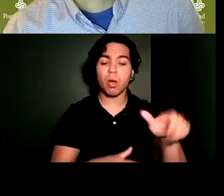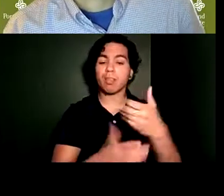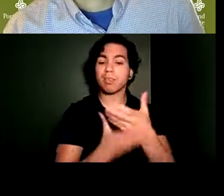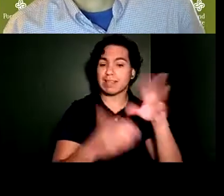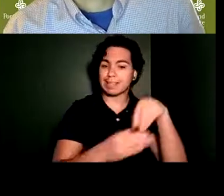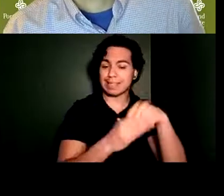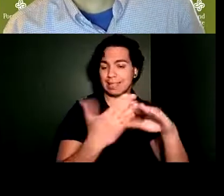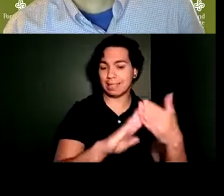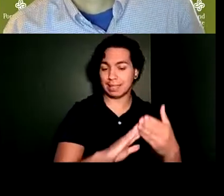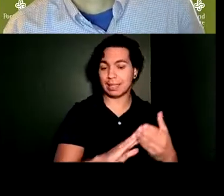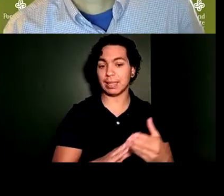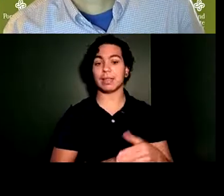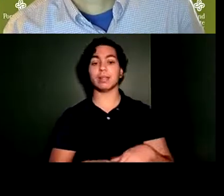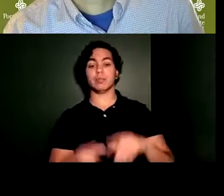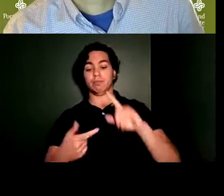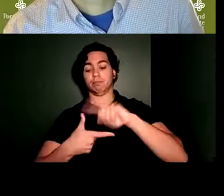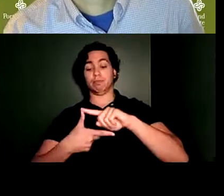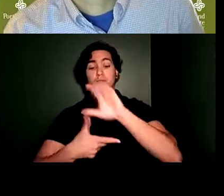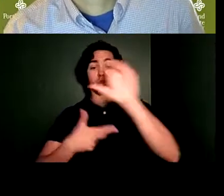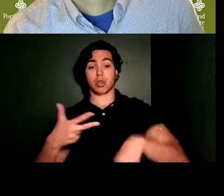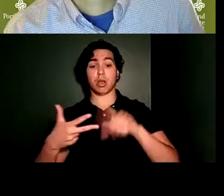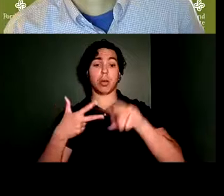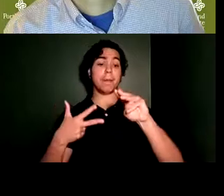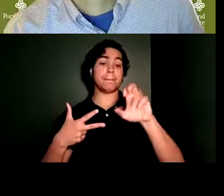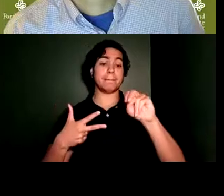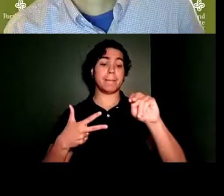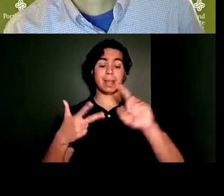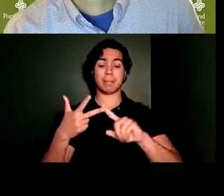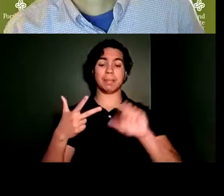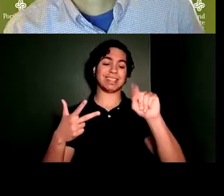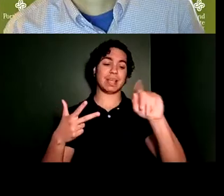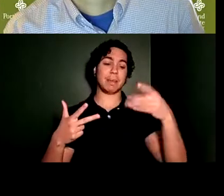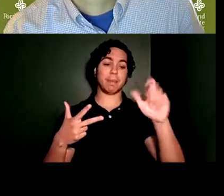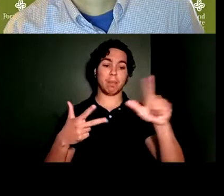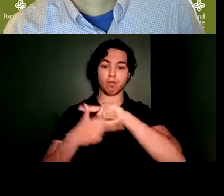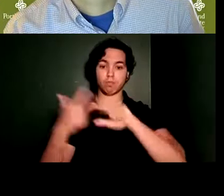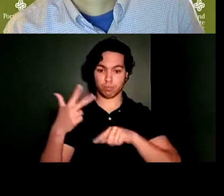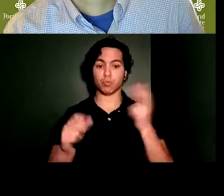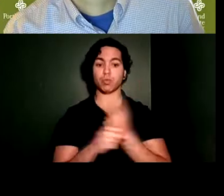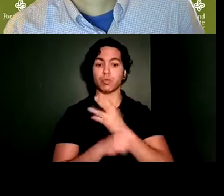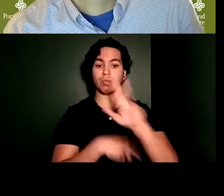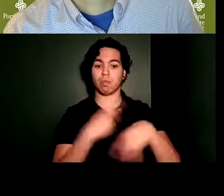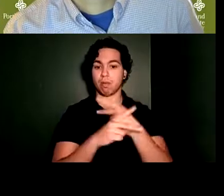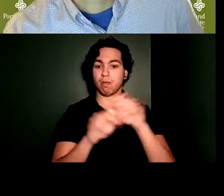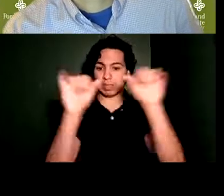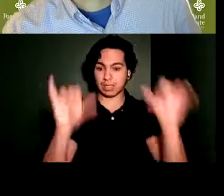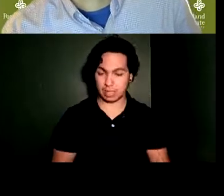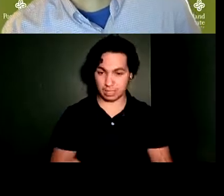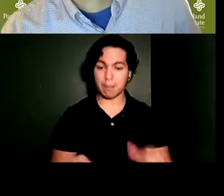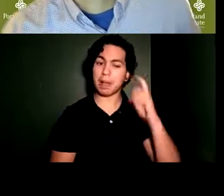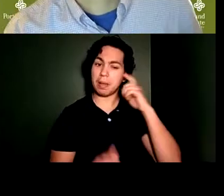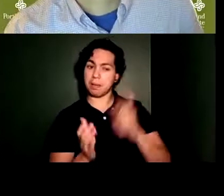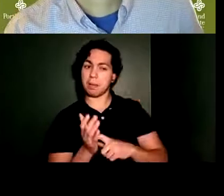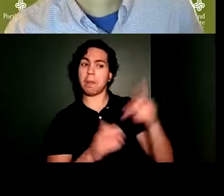Chicago, Minneapolis, and St. Paul. And I hear Portland is moving in that direction as well. And what we've seen in Chicago has the largest Lock